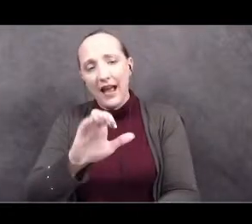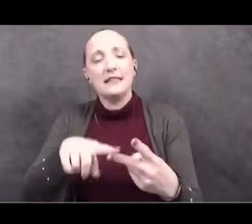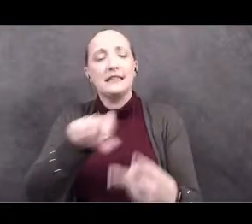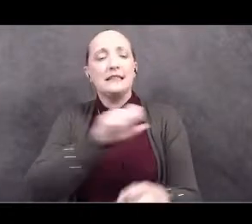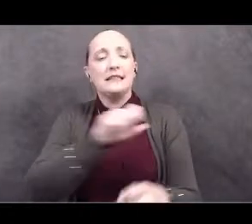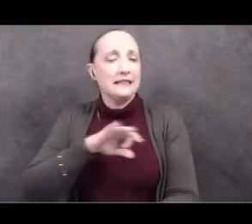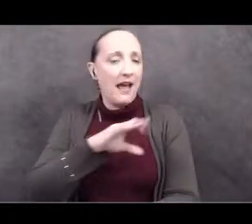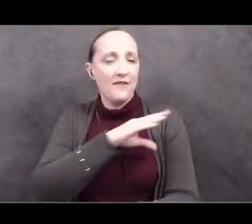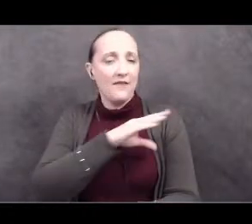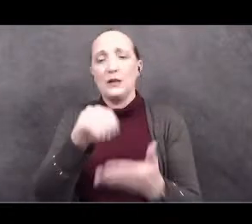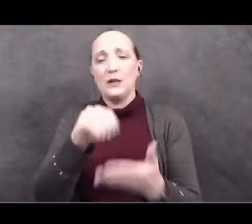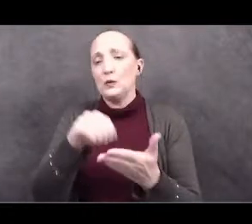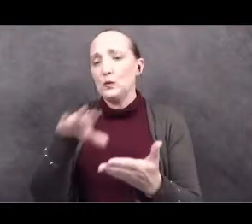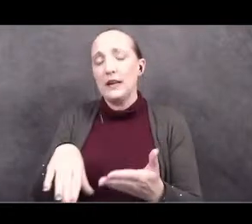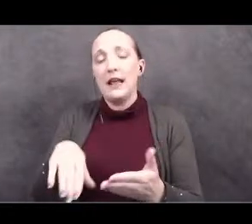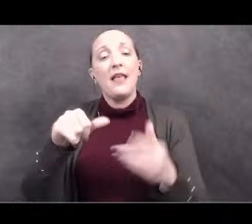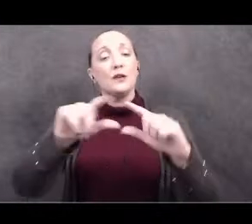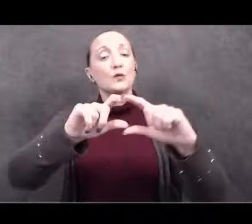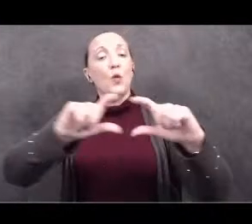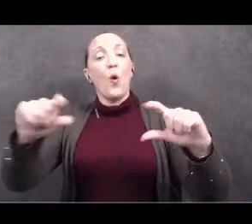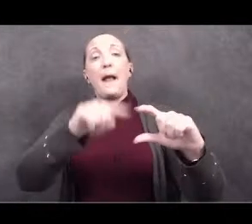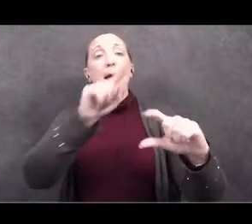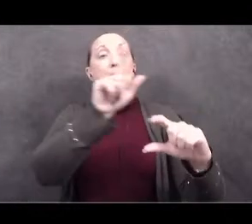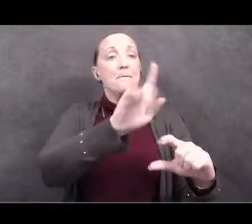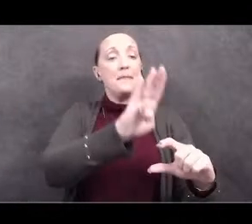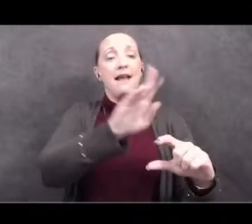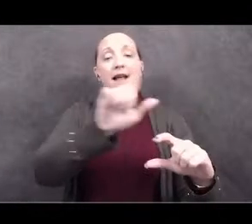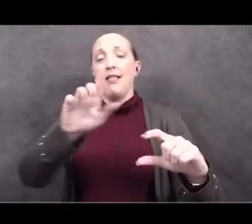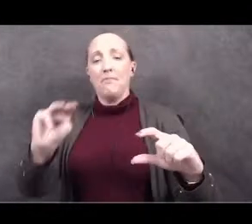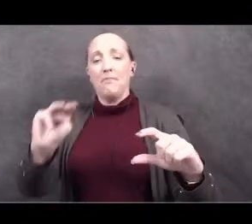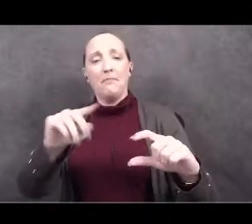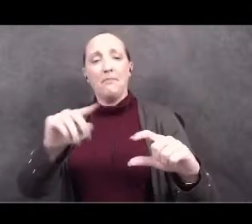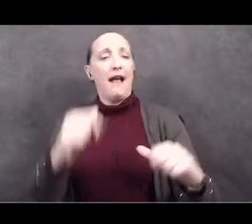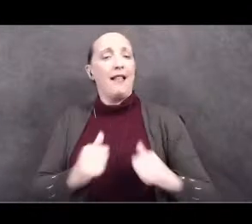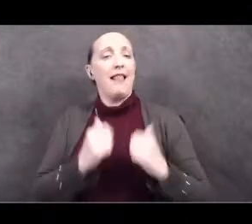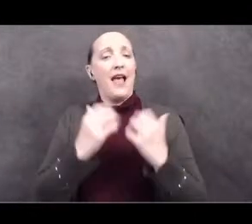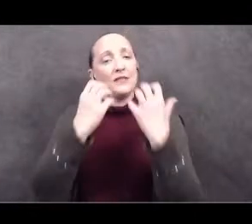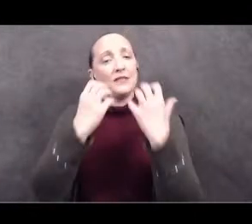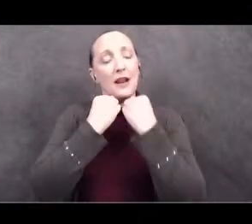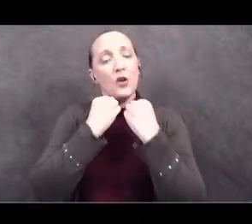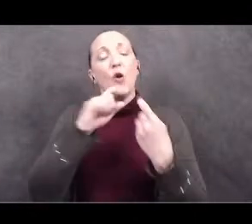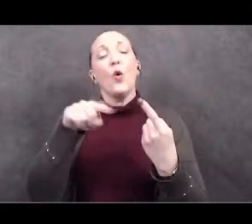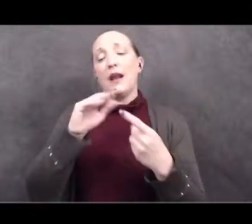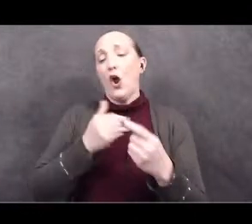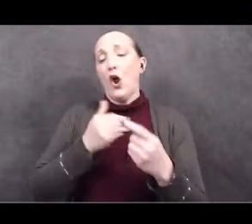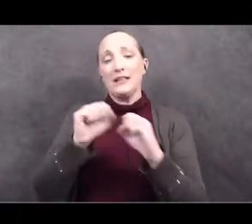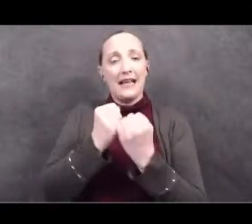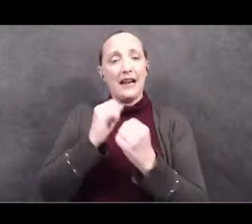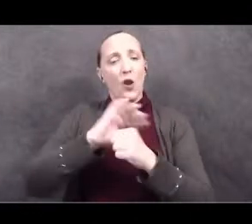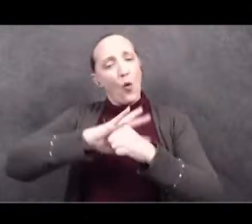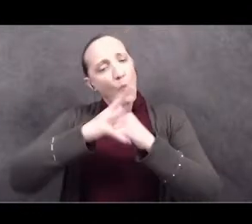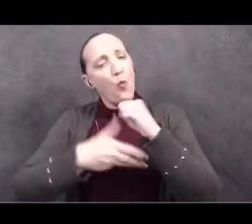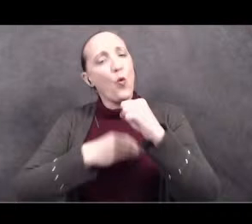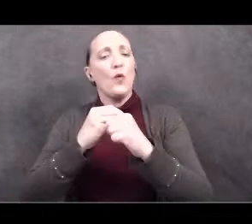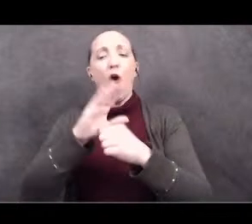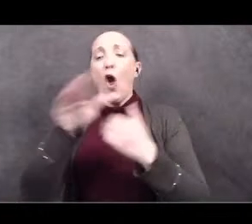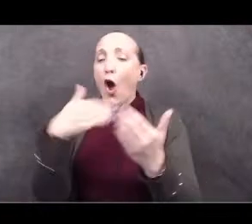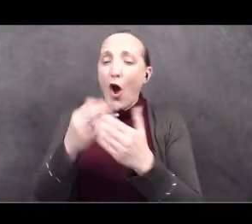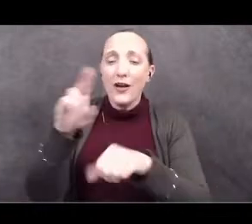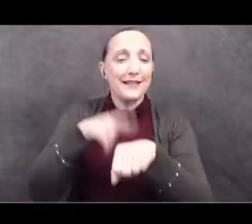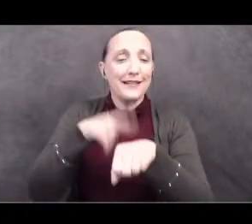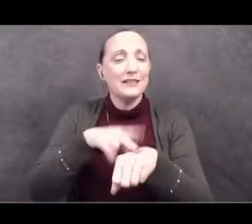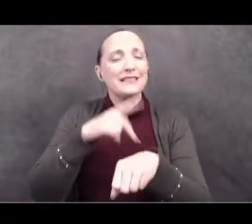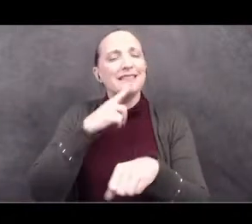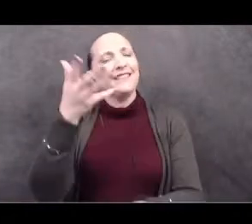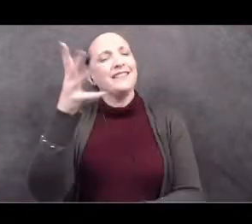slogan black lives matter comes to the world stage this summer when our society worldwide of all nationalities showed up to say enough